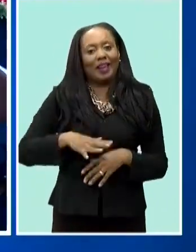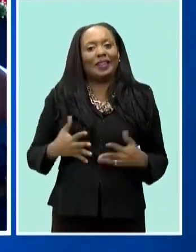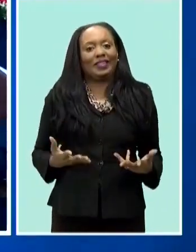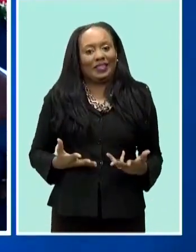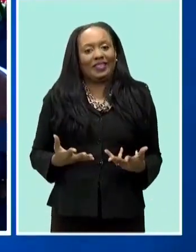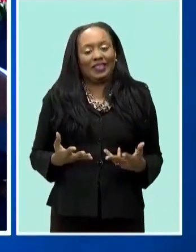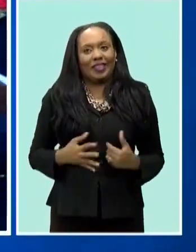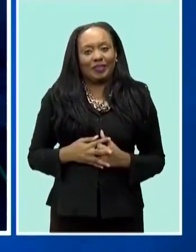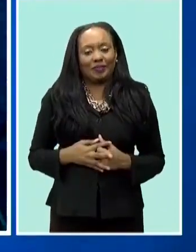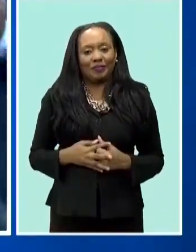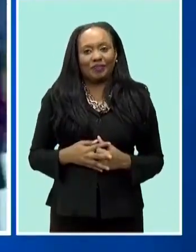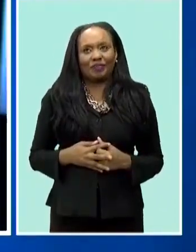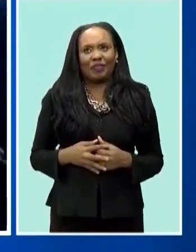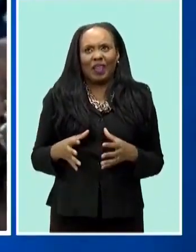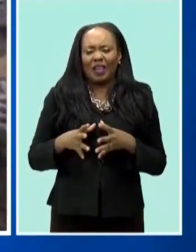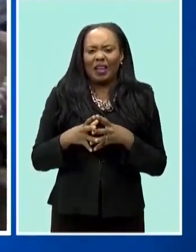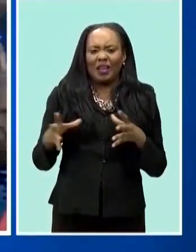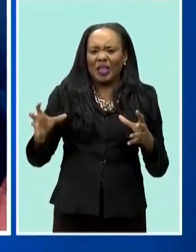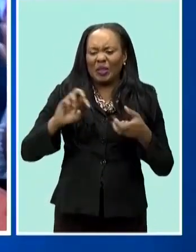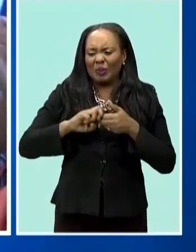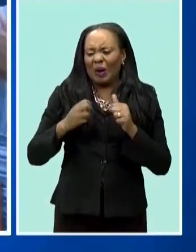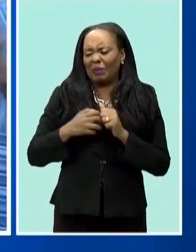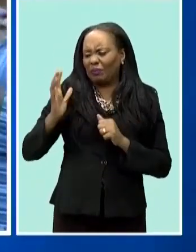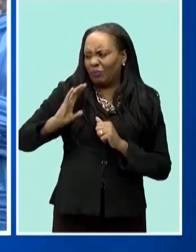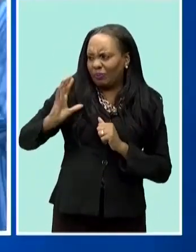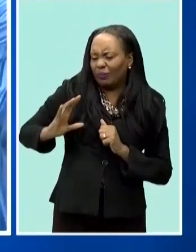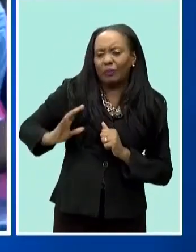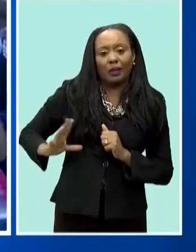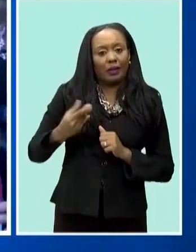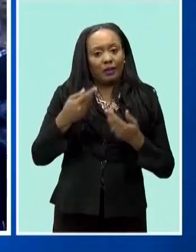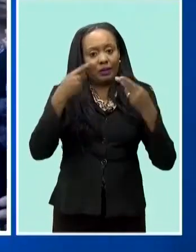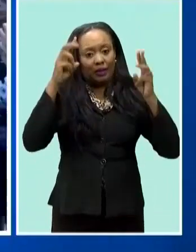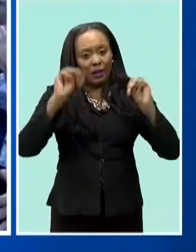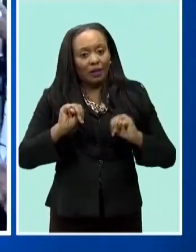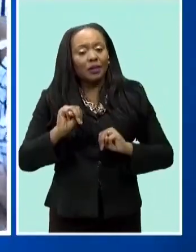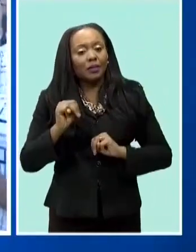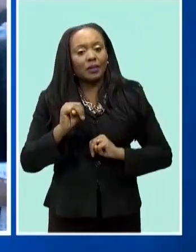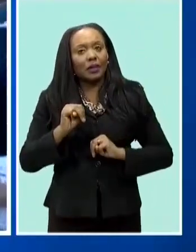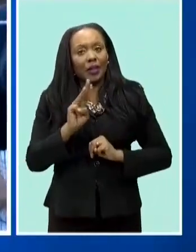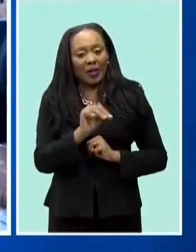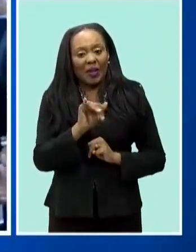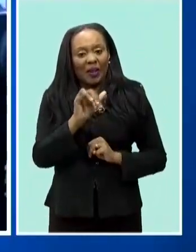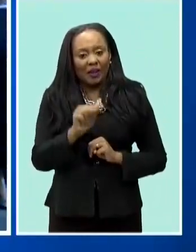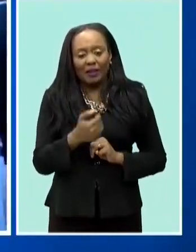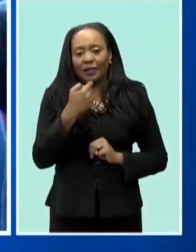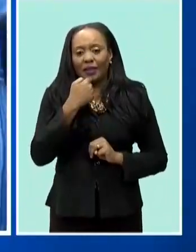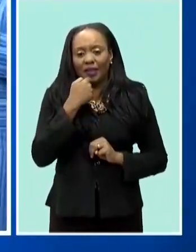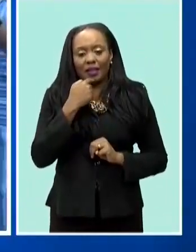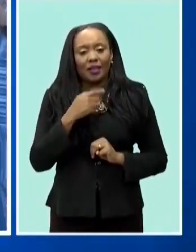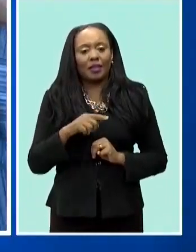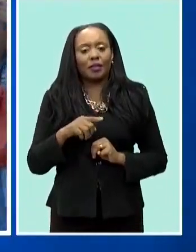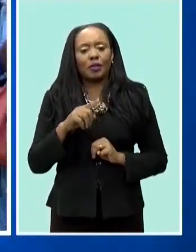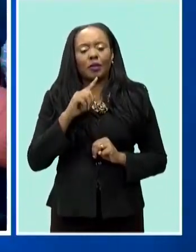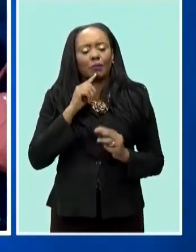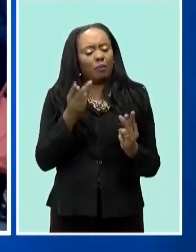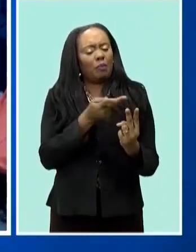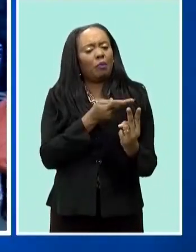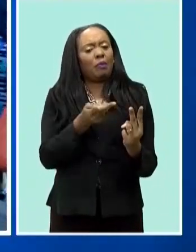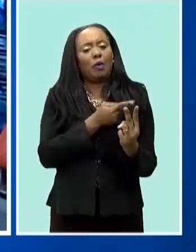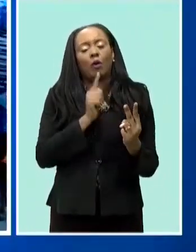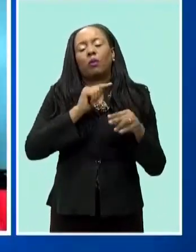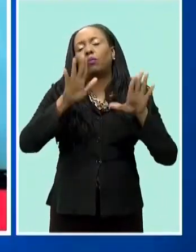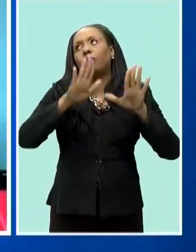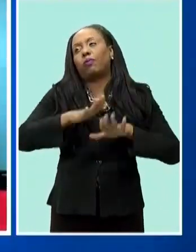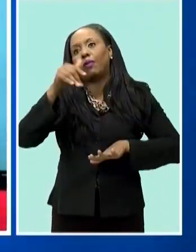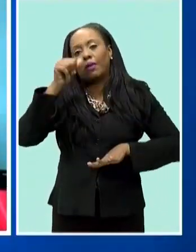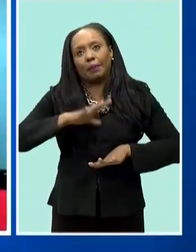nation suffered many setbacks in its early years, and Prime Minister Mia Motley says they were both remarkable men to have come